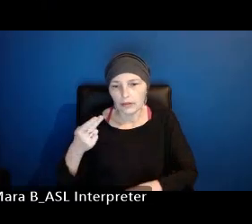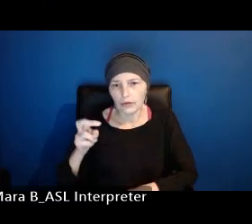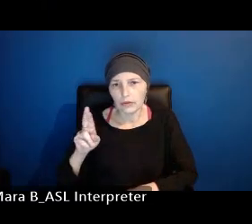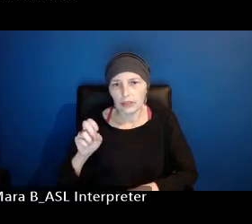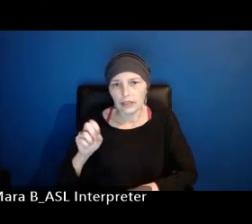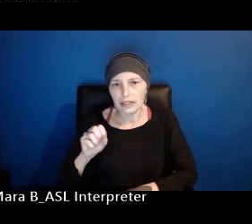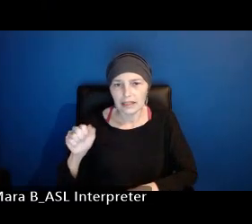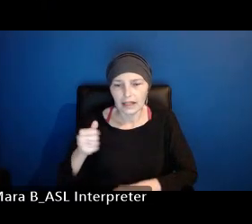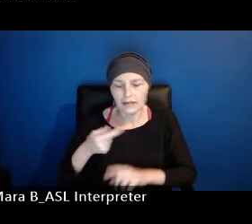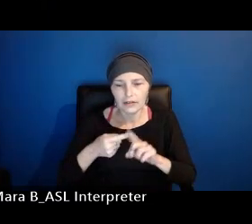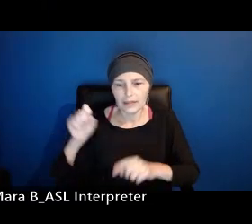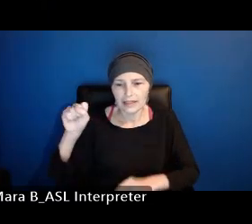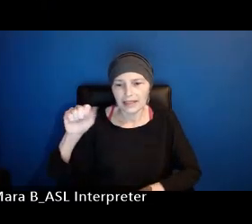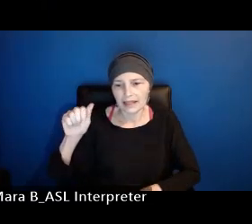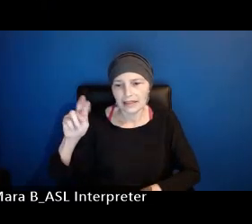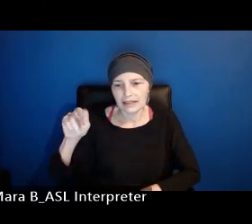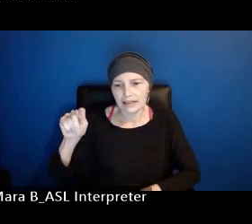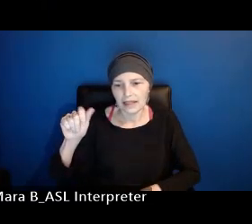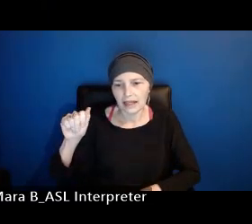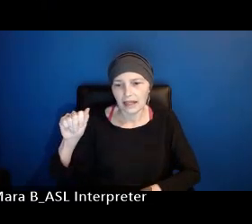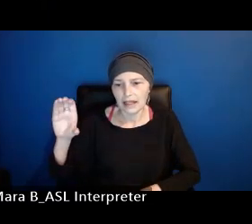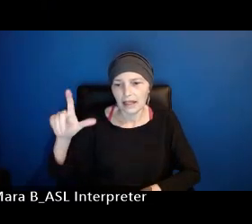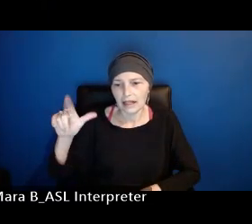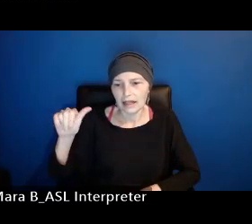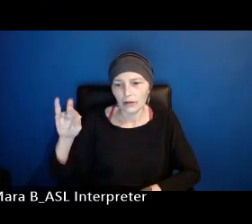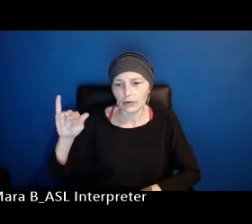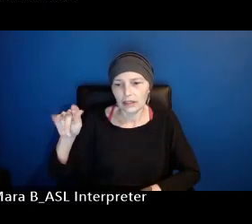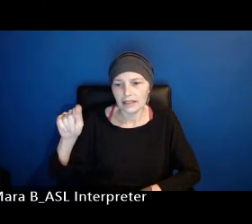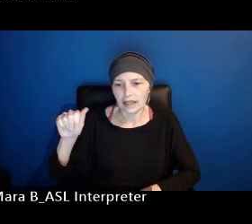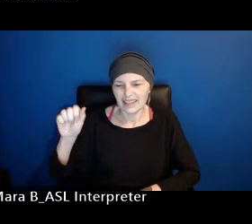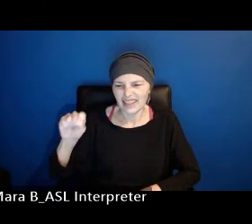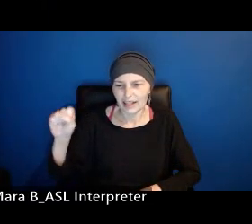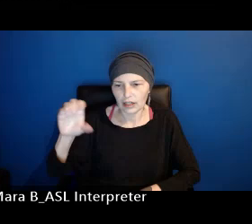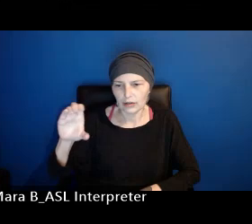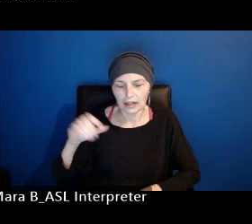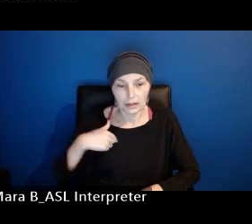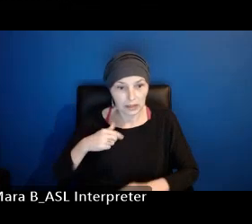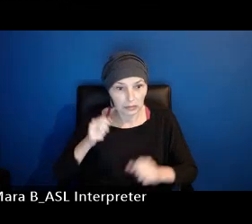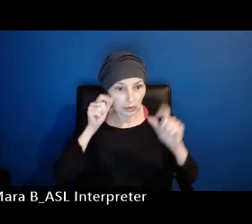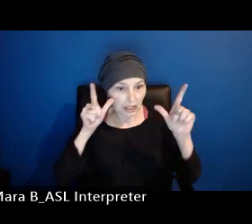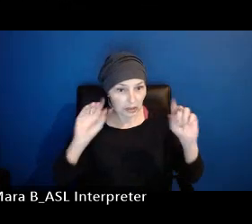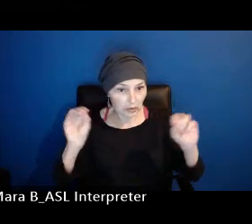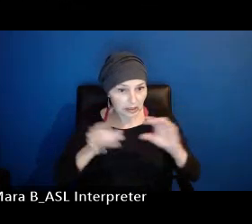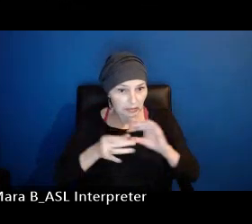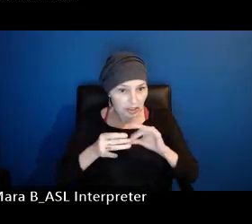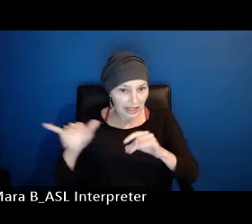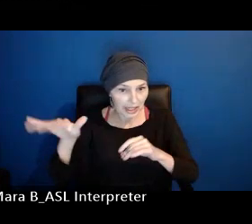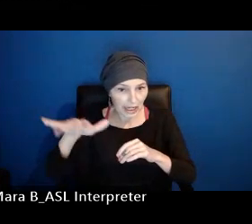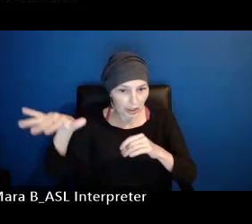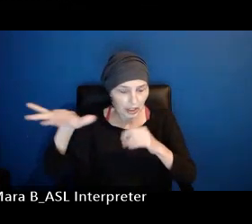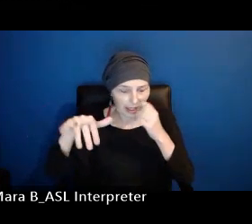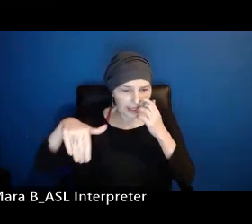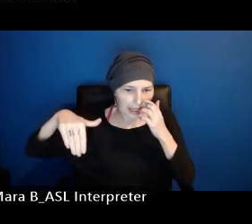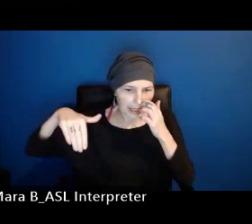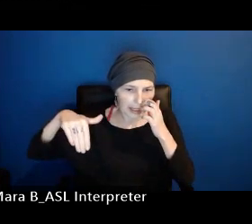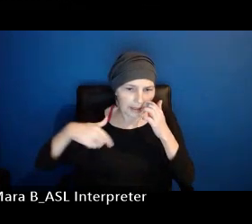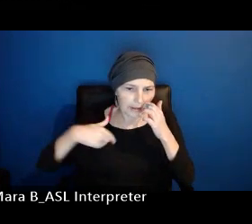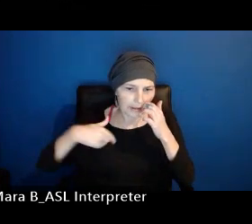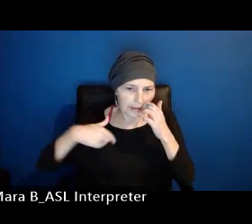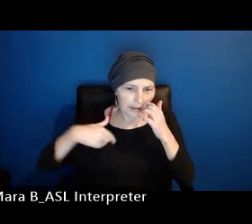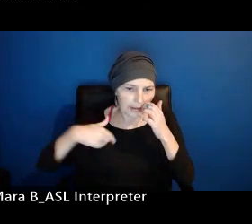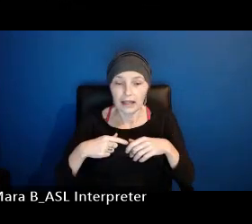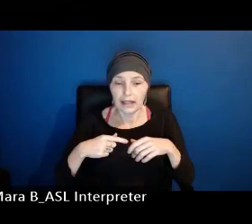Santa Clarita. I'm surprised I haven't heard anybody from that area. I am